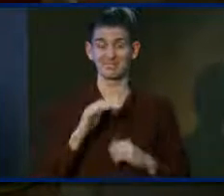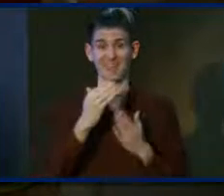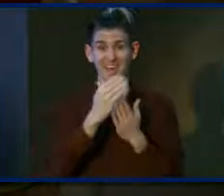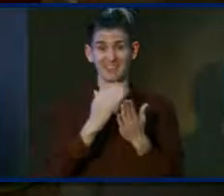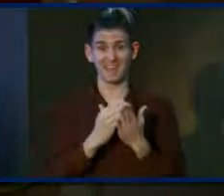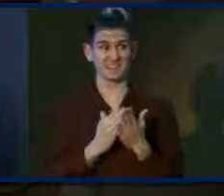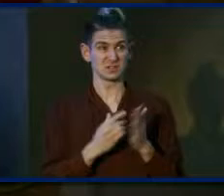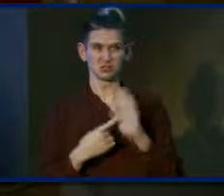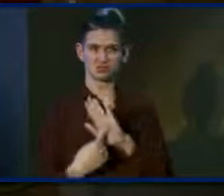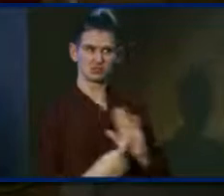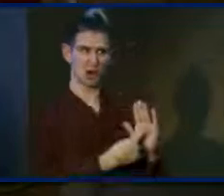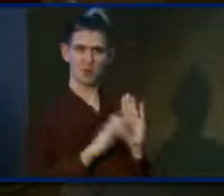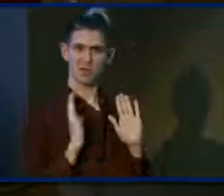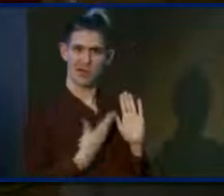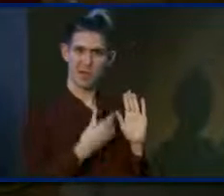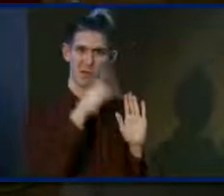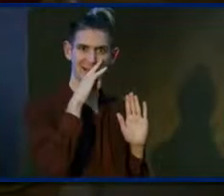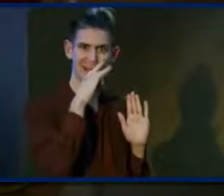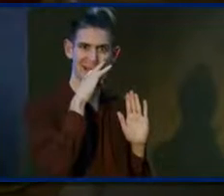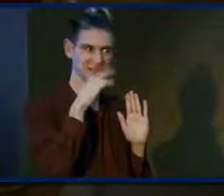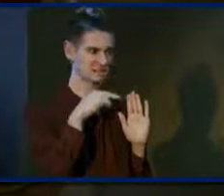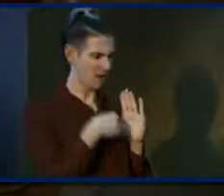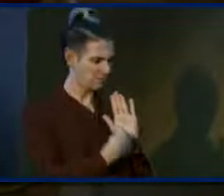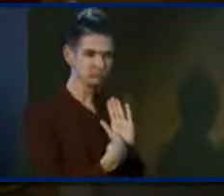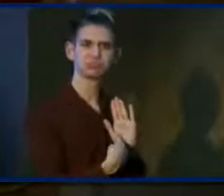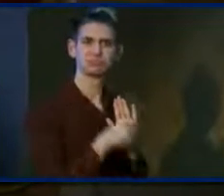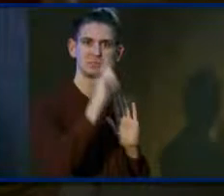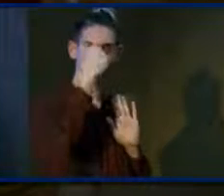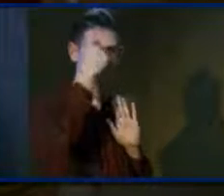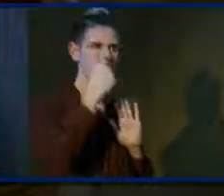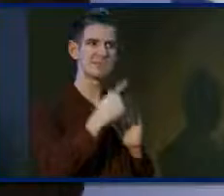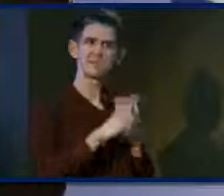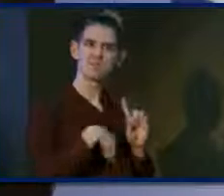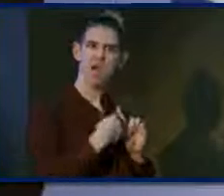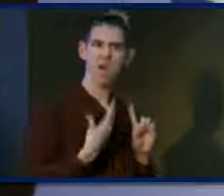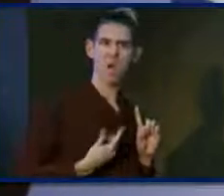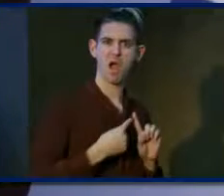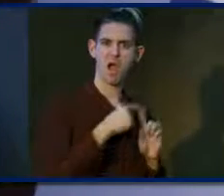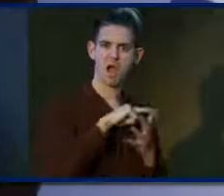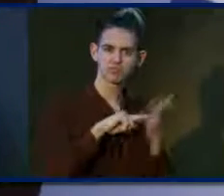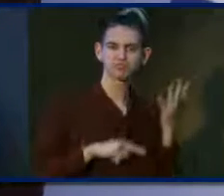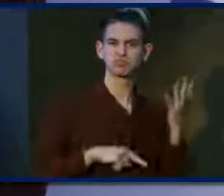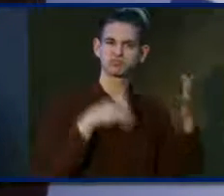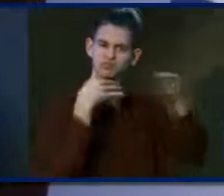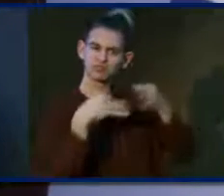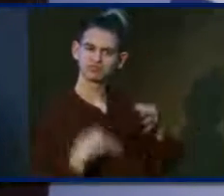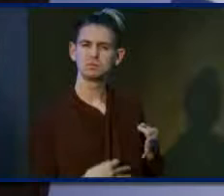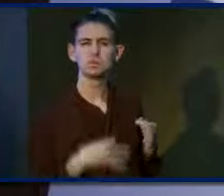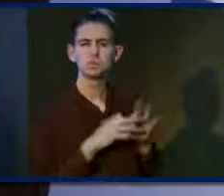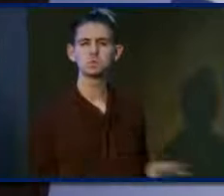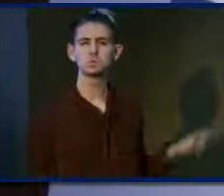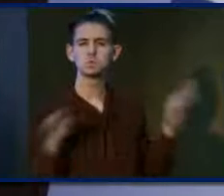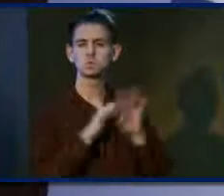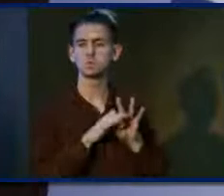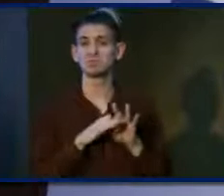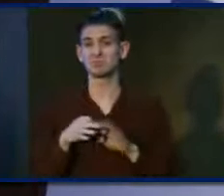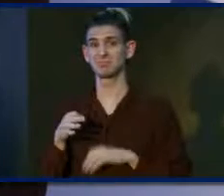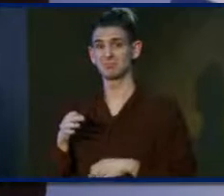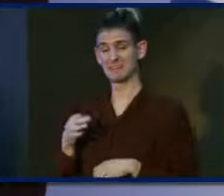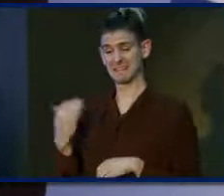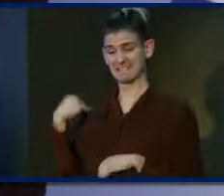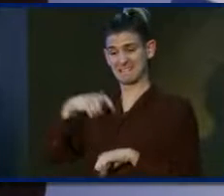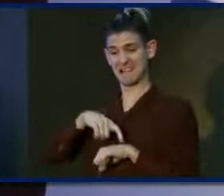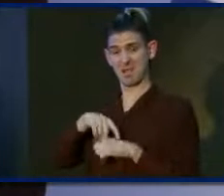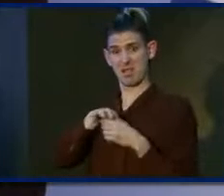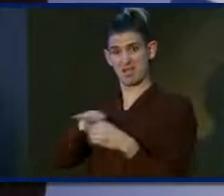table is what families across Colorado have been doing. As long as I can remember, people, last election, it was strange